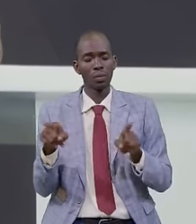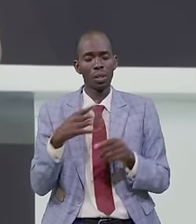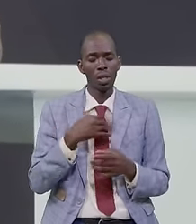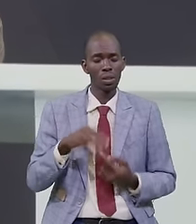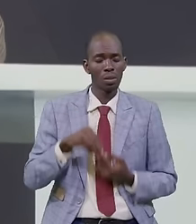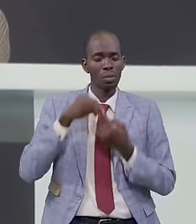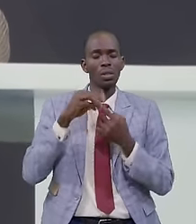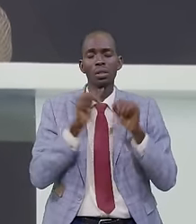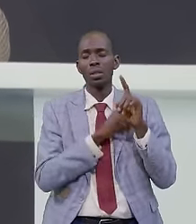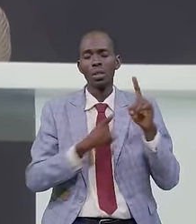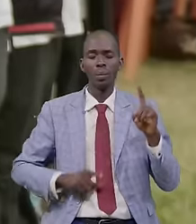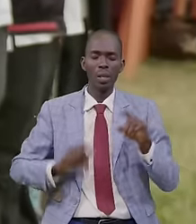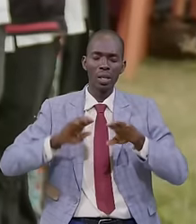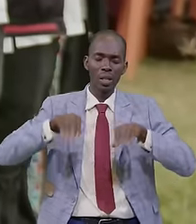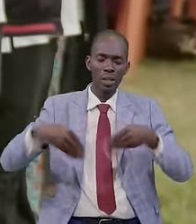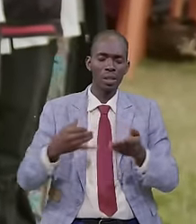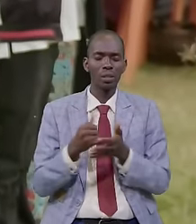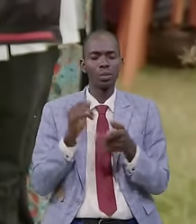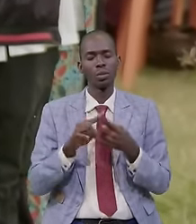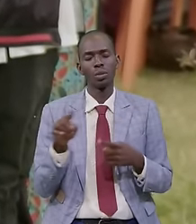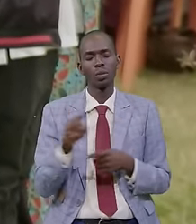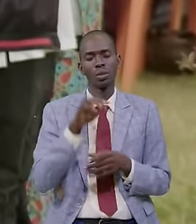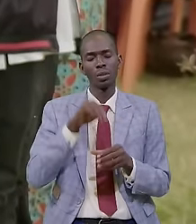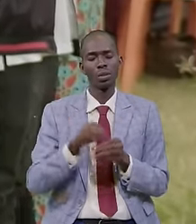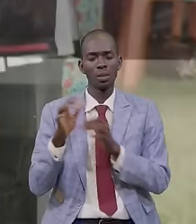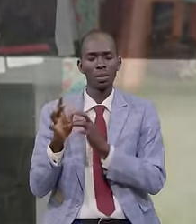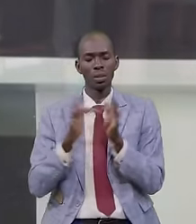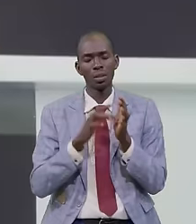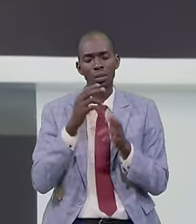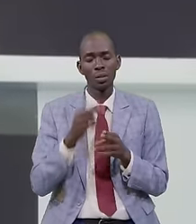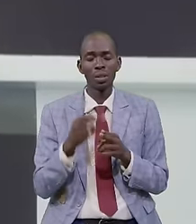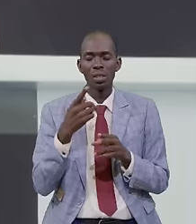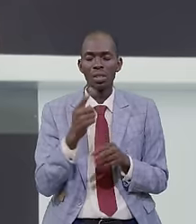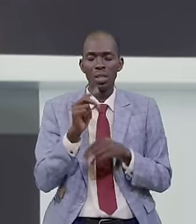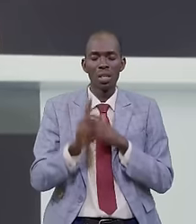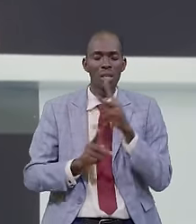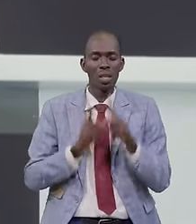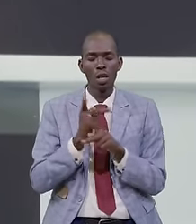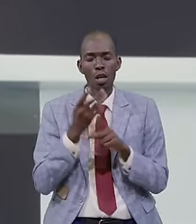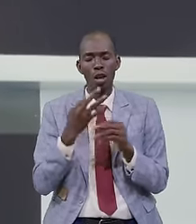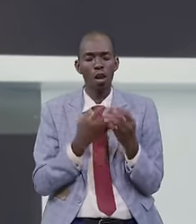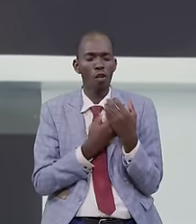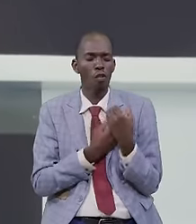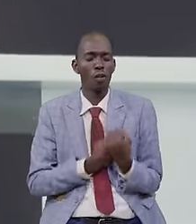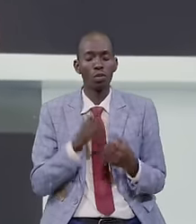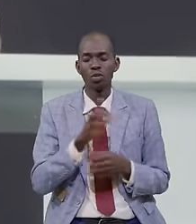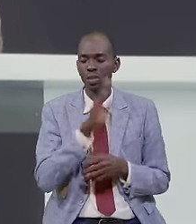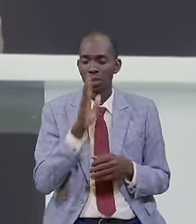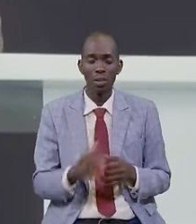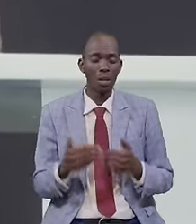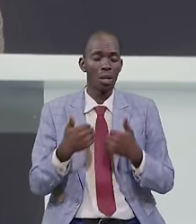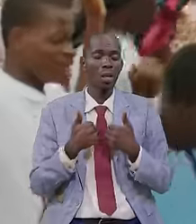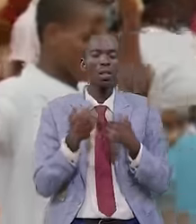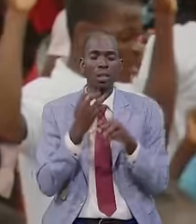confirm it in Jesus' name. The kind of confidence you never had, receive